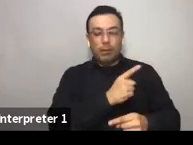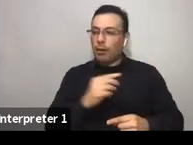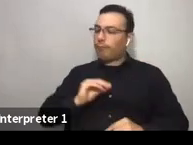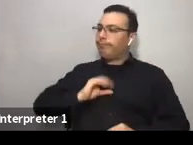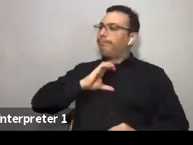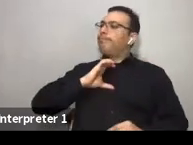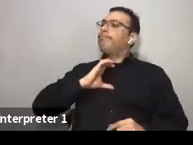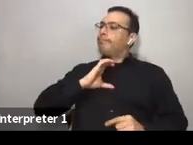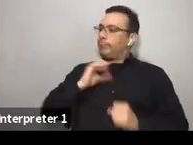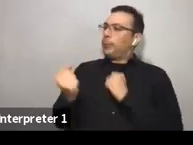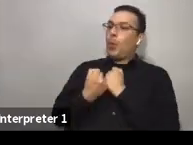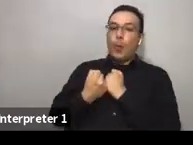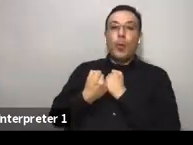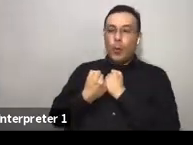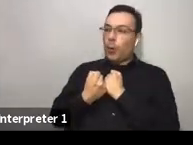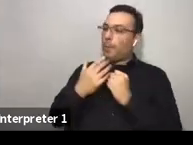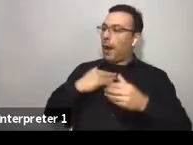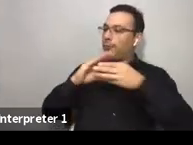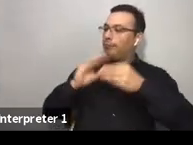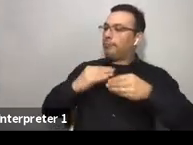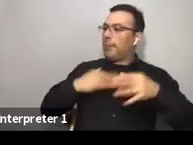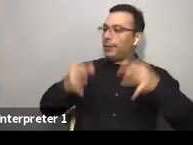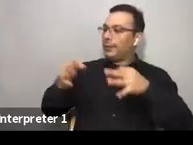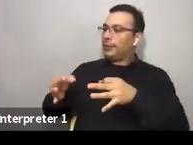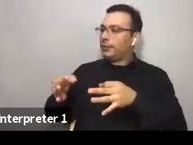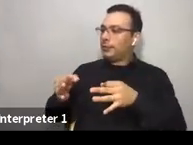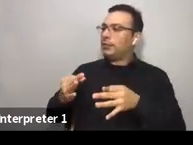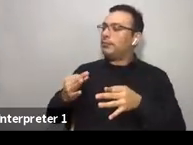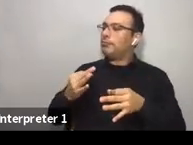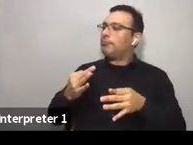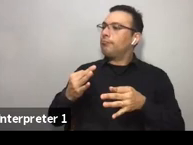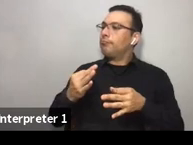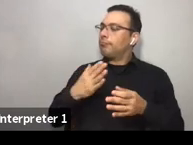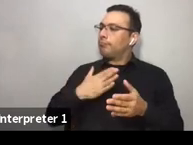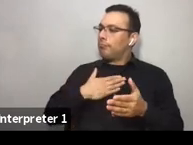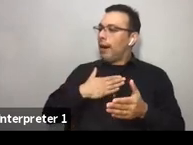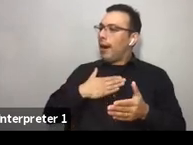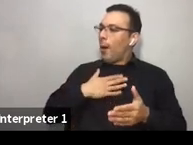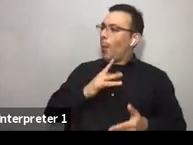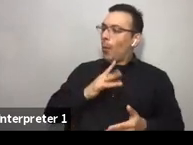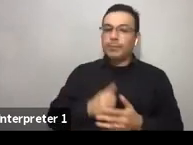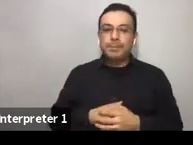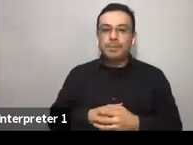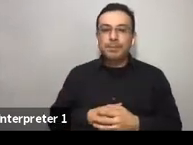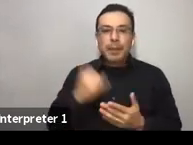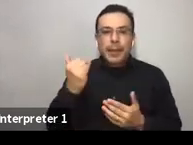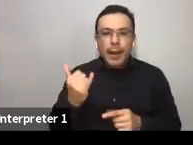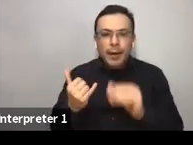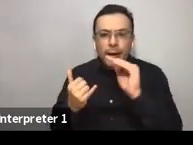question that recently came up: texting with clients and transmission of personally identifying